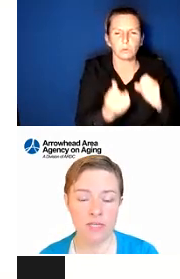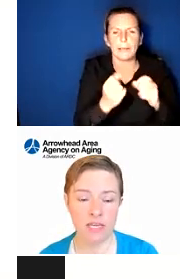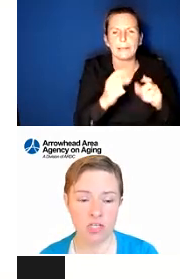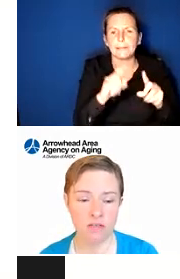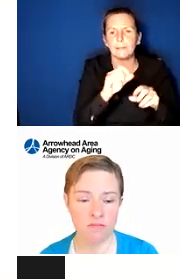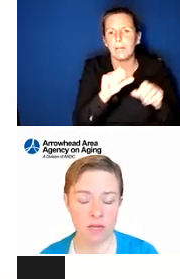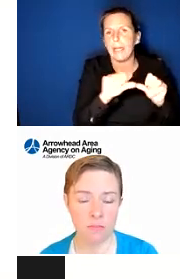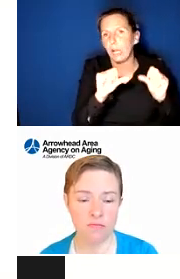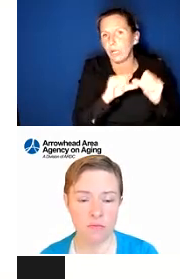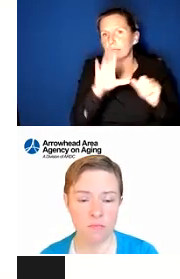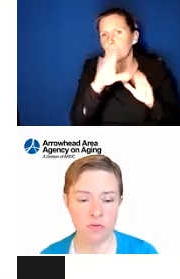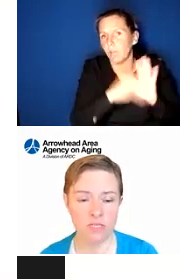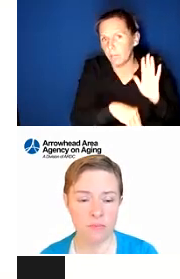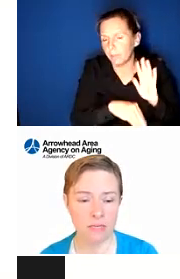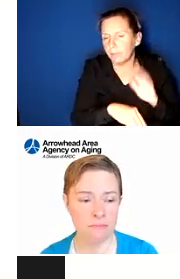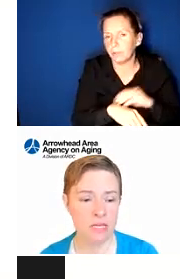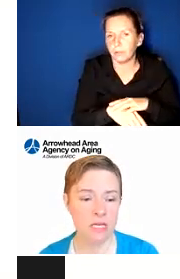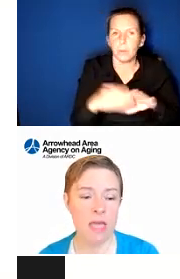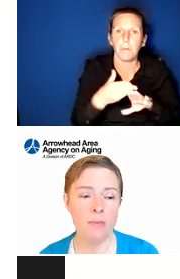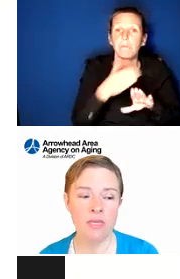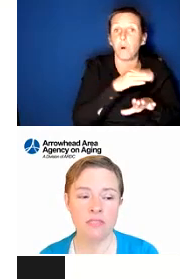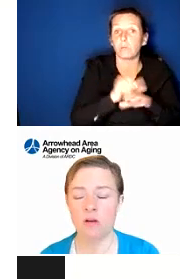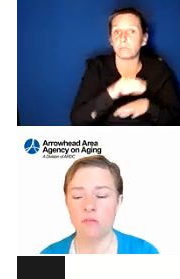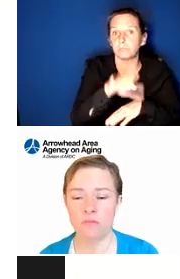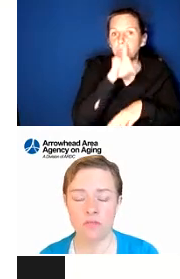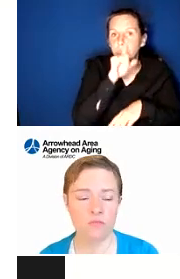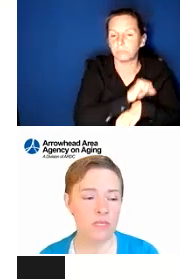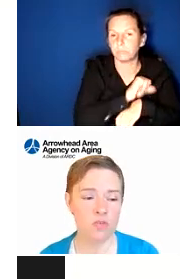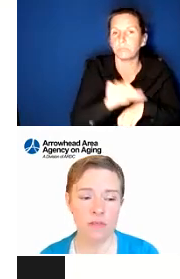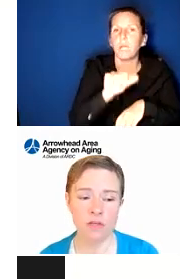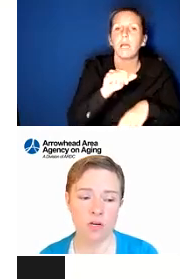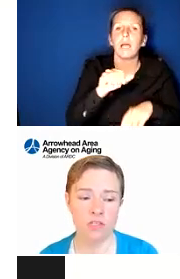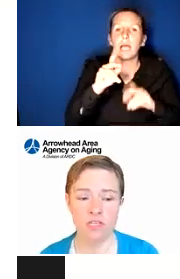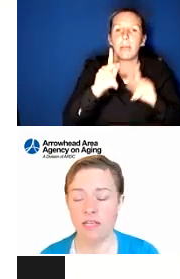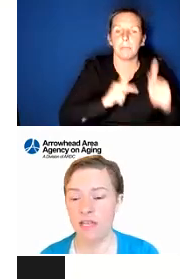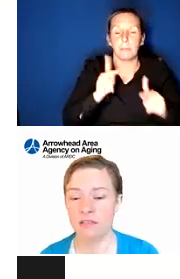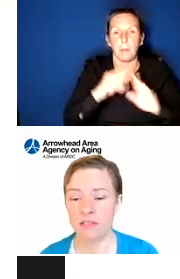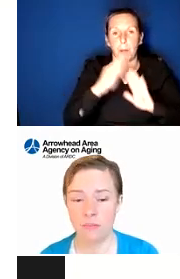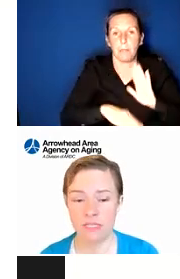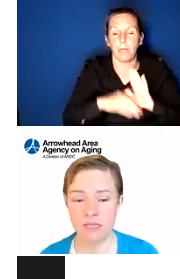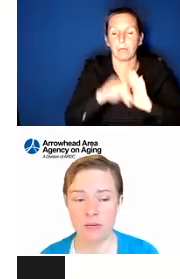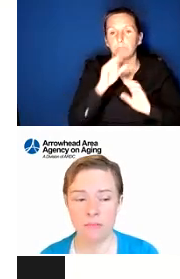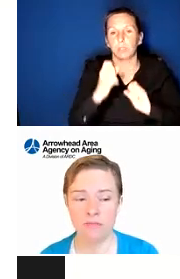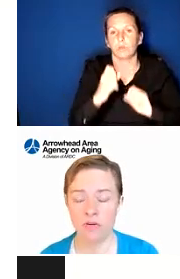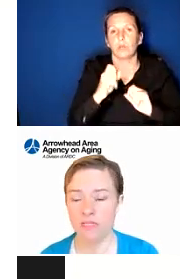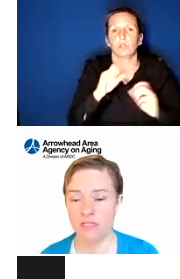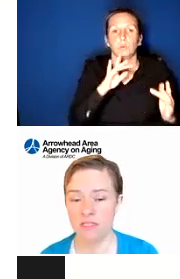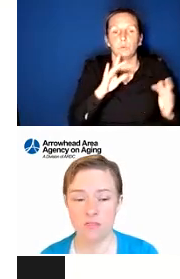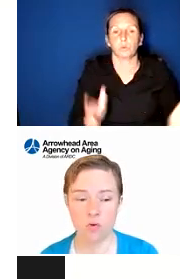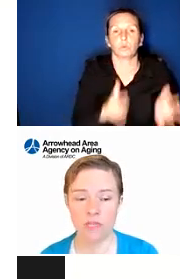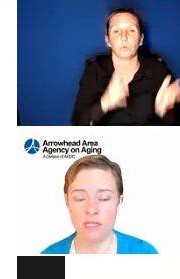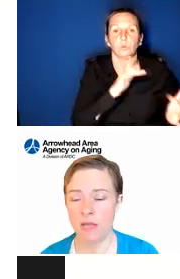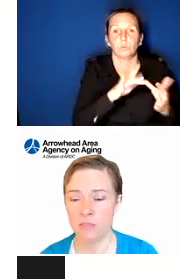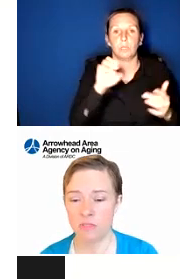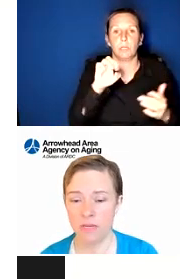that application before submitting. The applicants are really strongly encouraged to contact an EDP team member for assistance